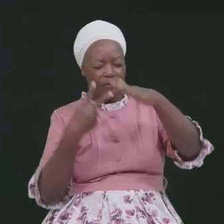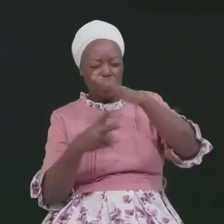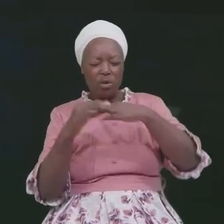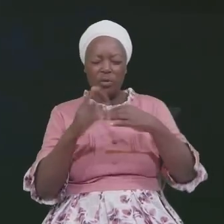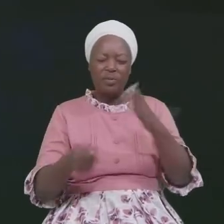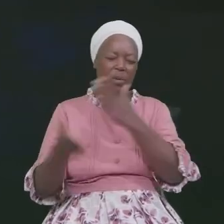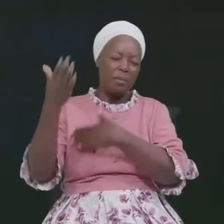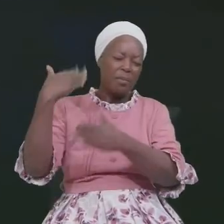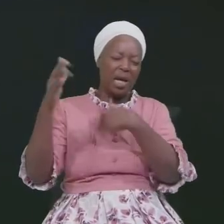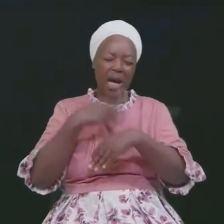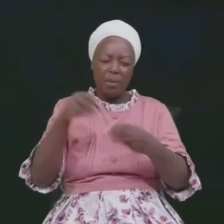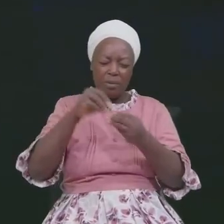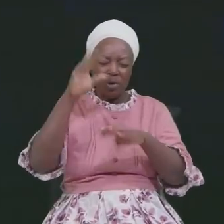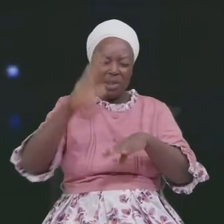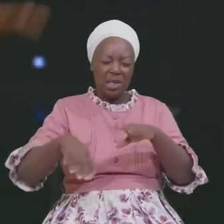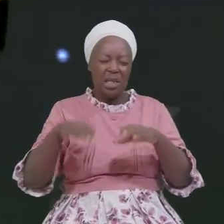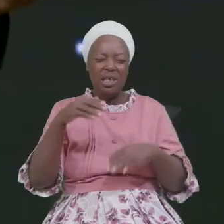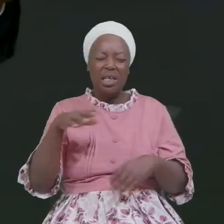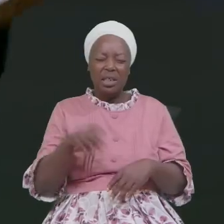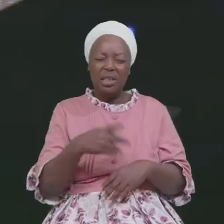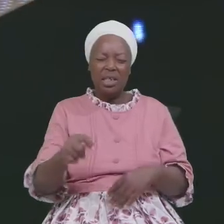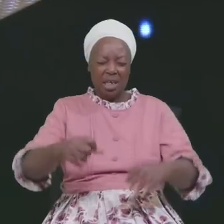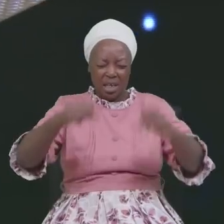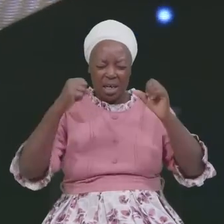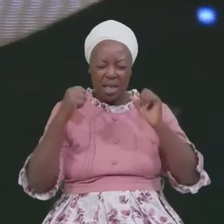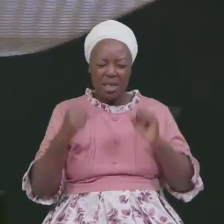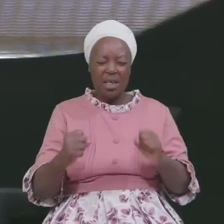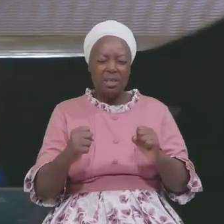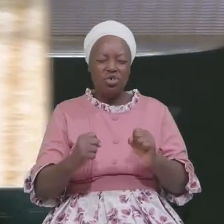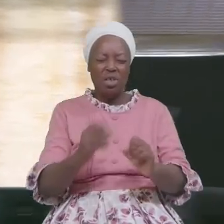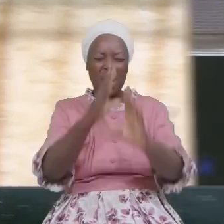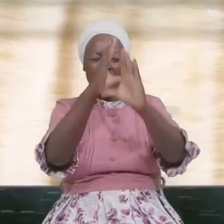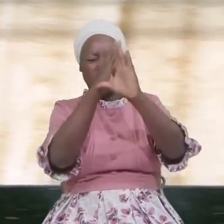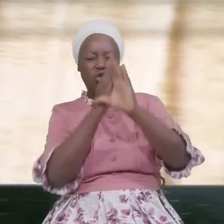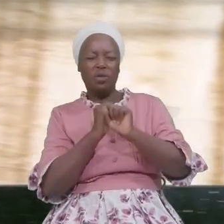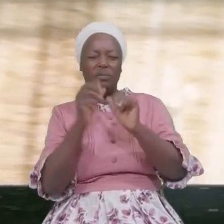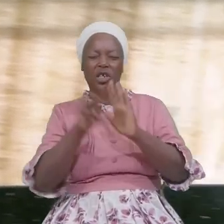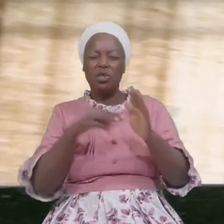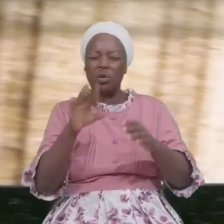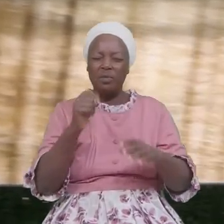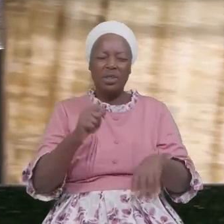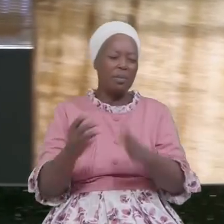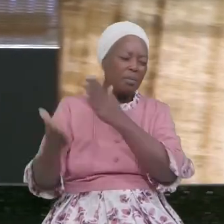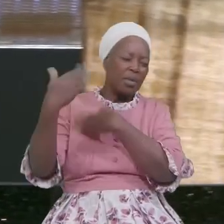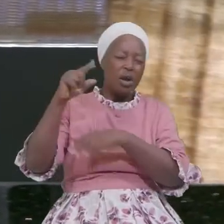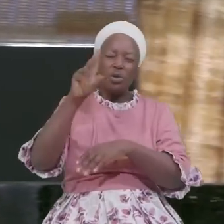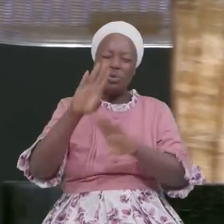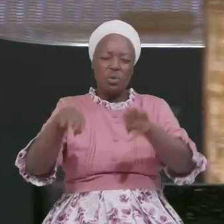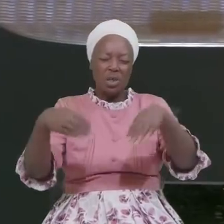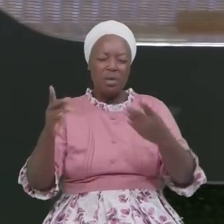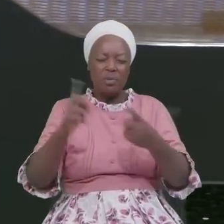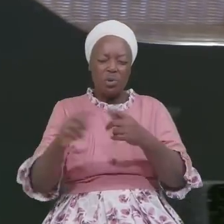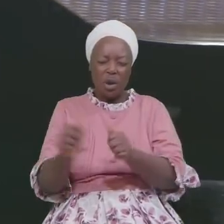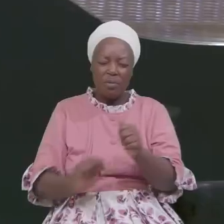past, and more than the energy, achievement of the past, you grant to